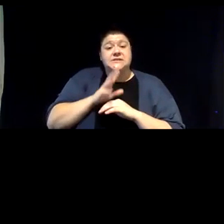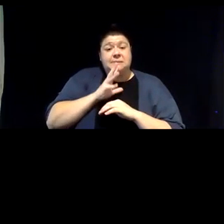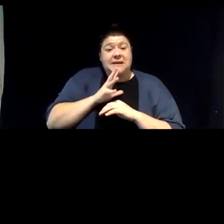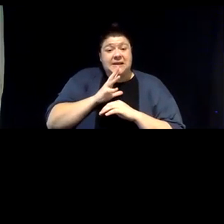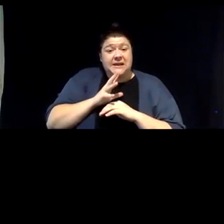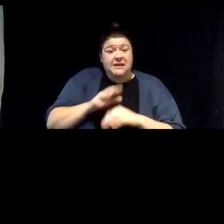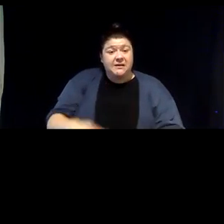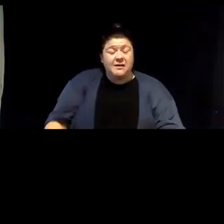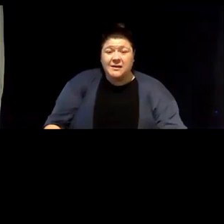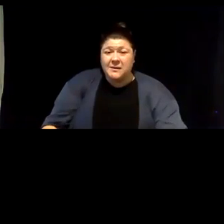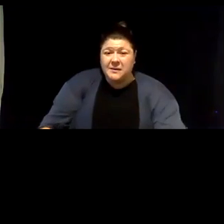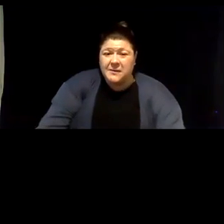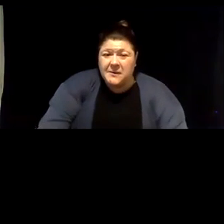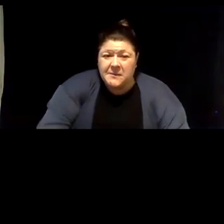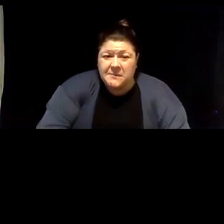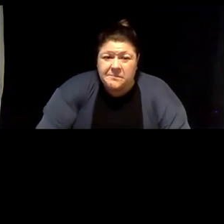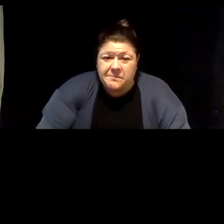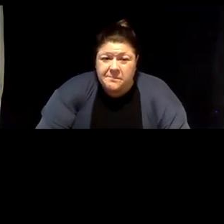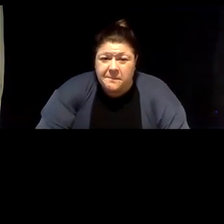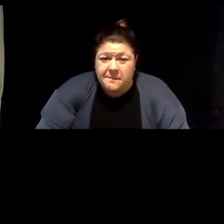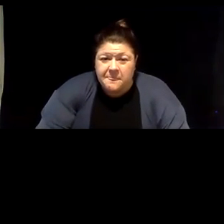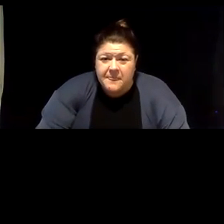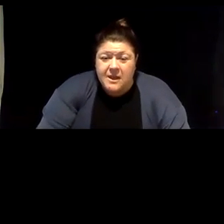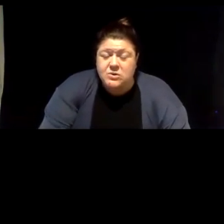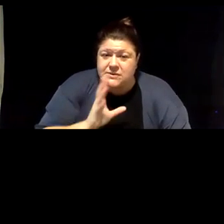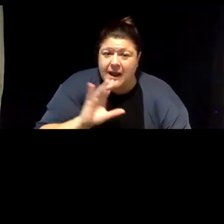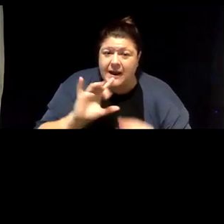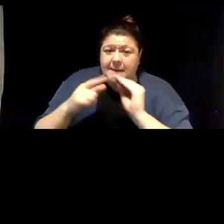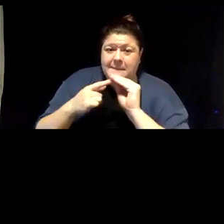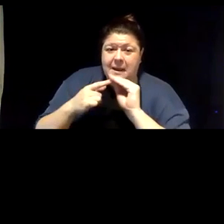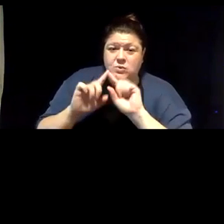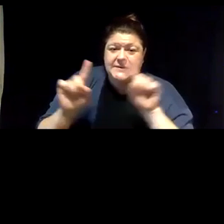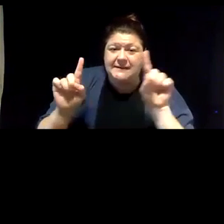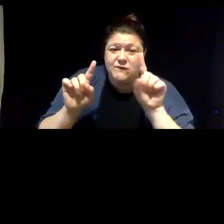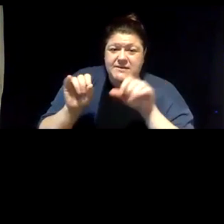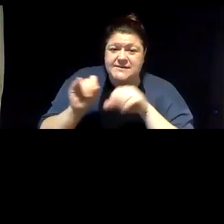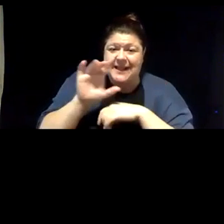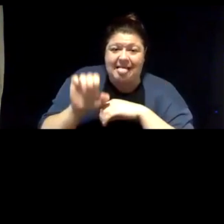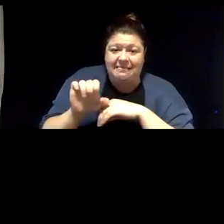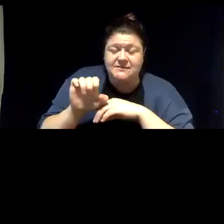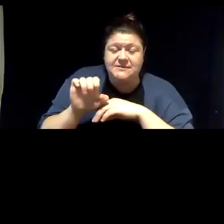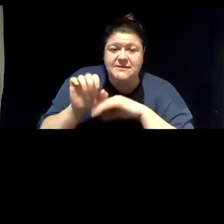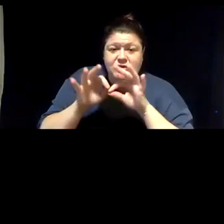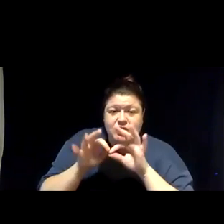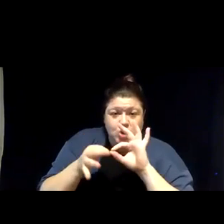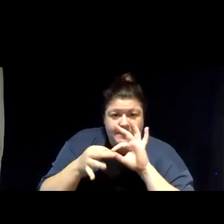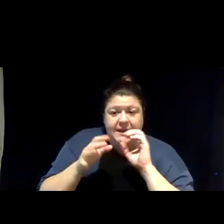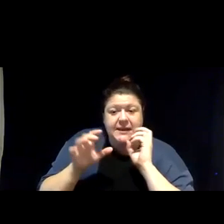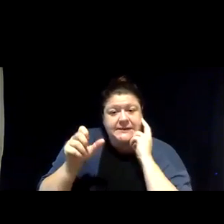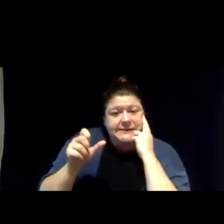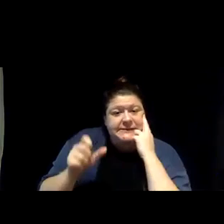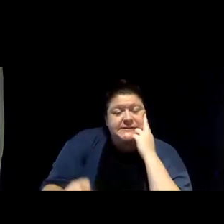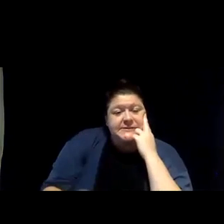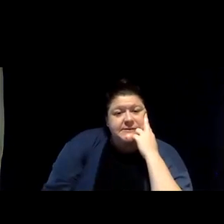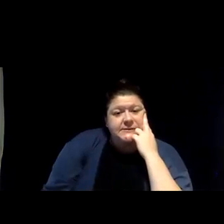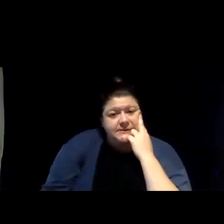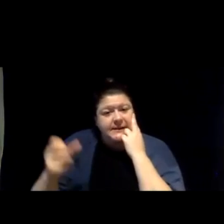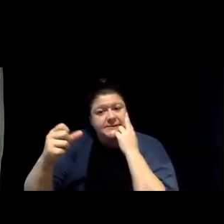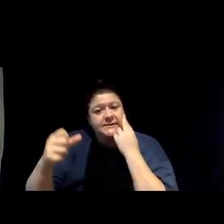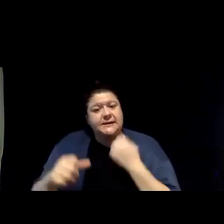Okay, that's because you're talking about 2 different styles of interpreting. Yes, so I